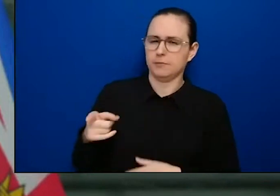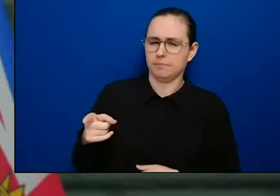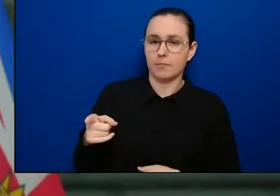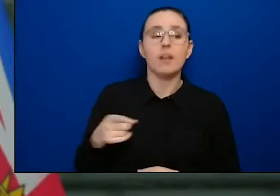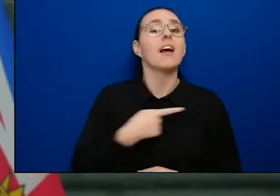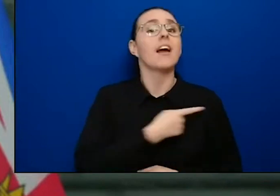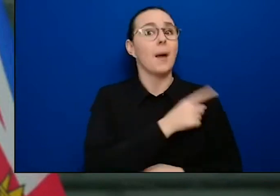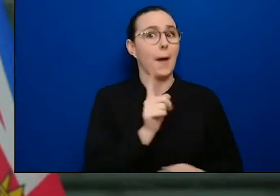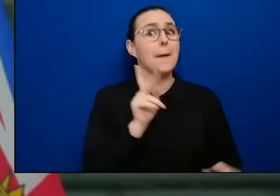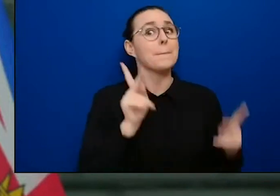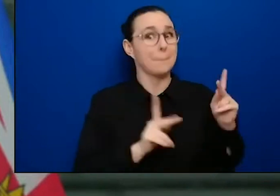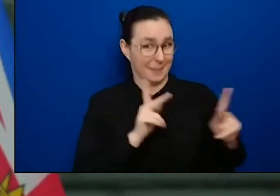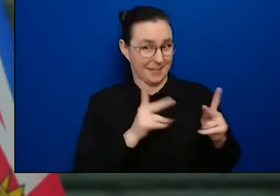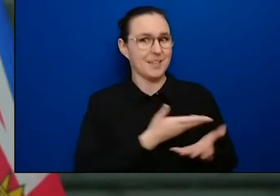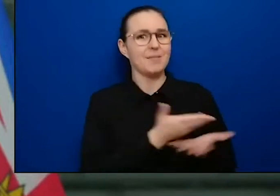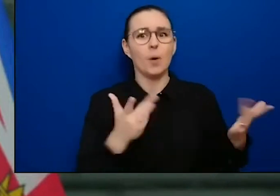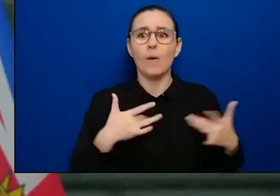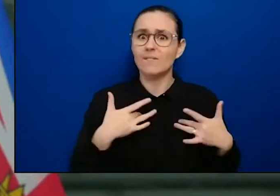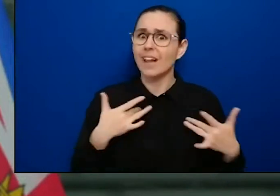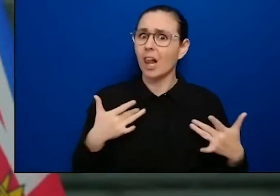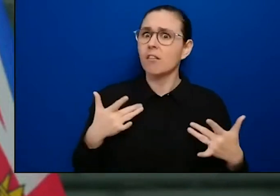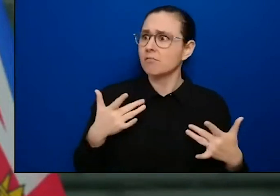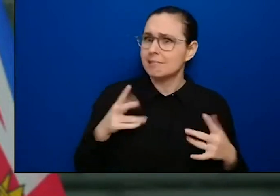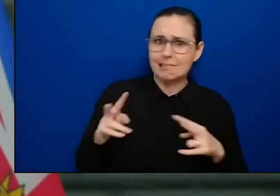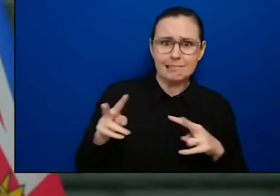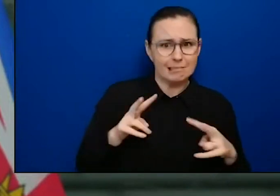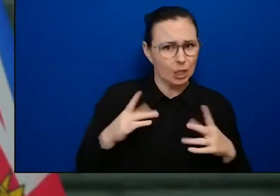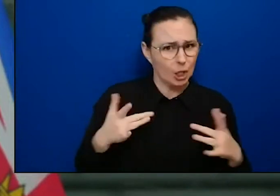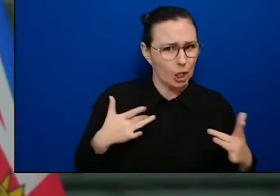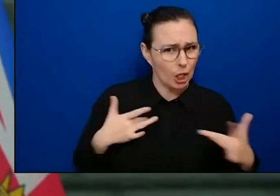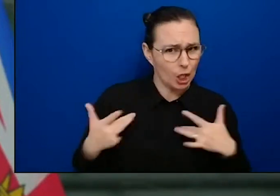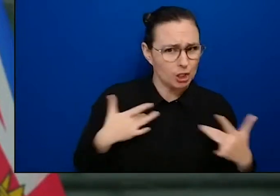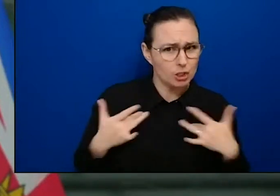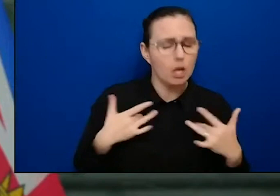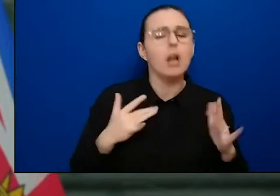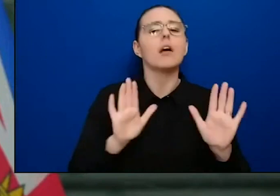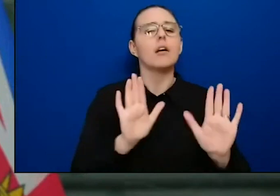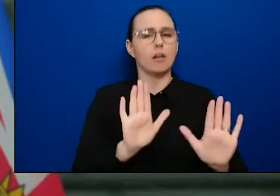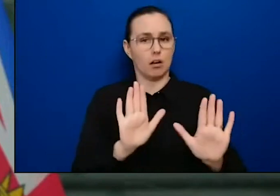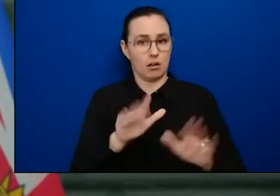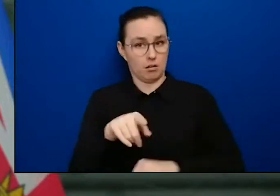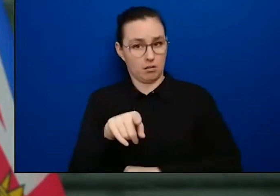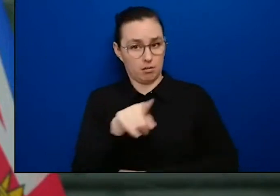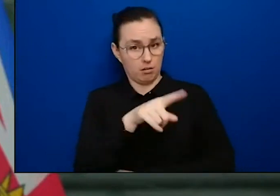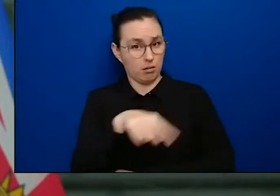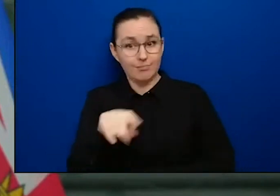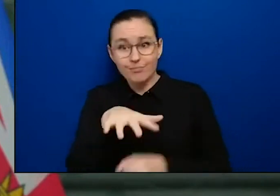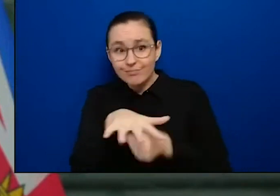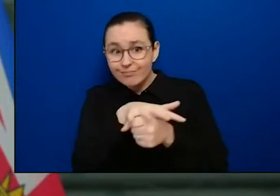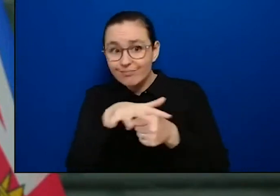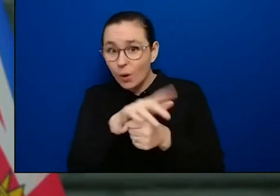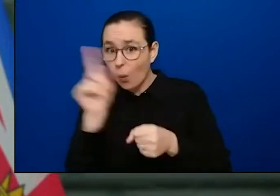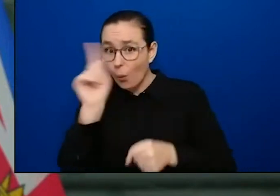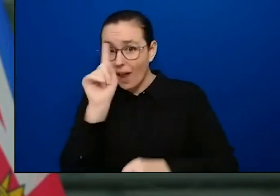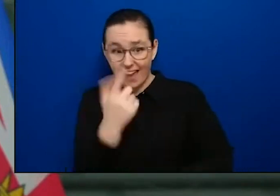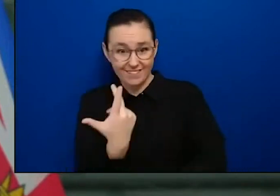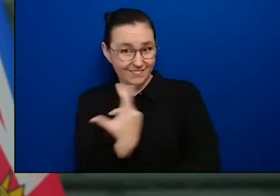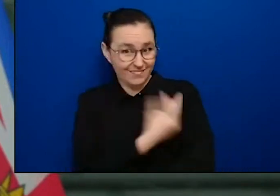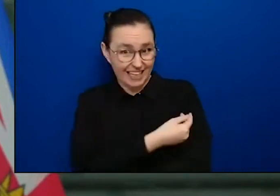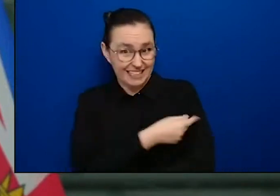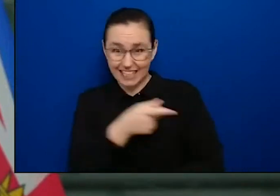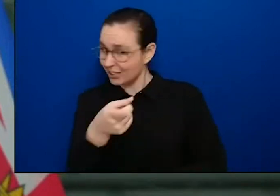and where vaccination is low in parts of the world, they can spread rapidly. It reminds us as